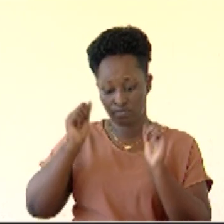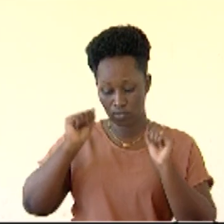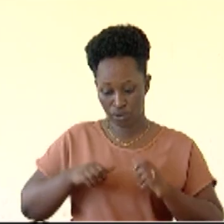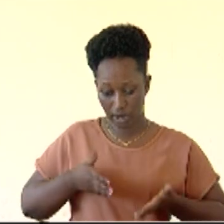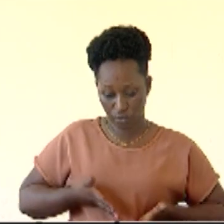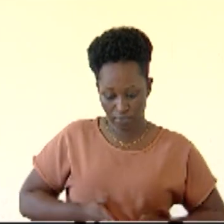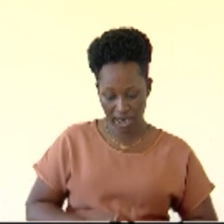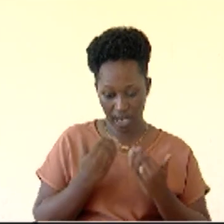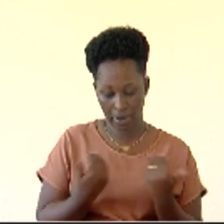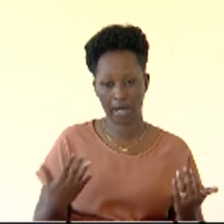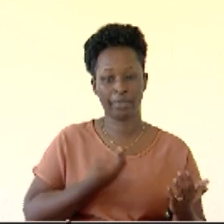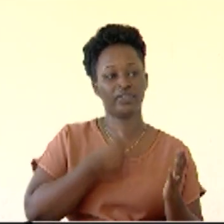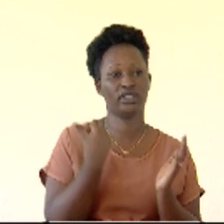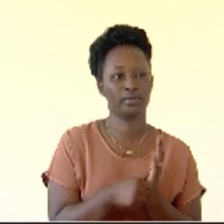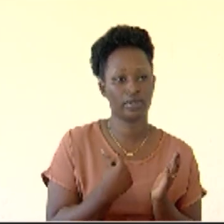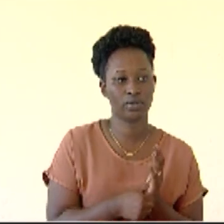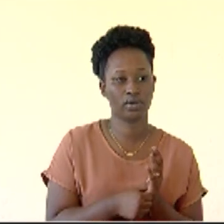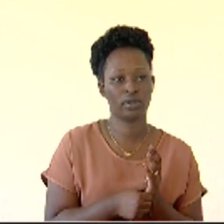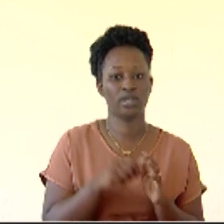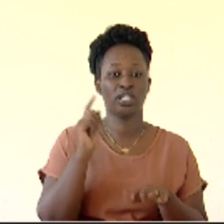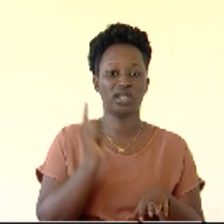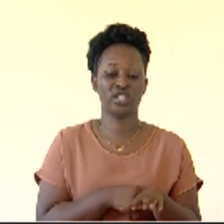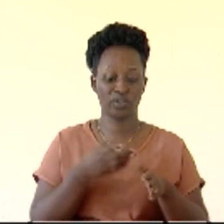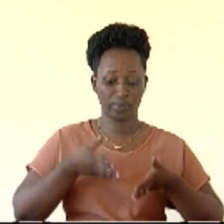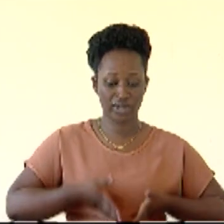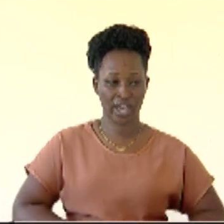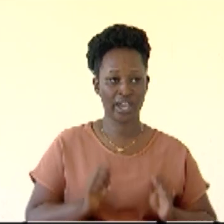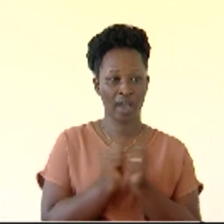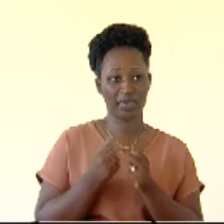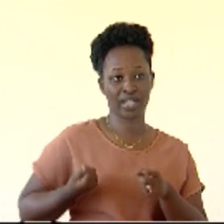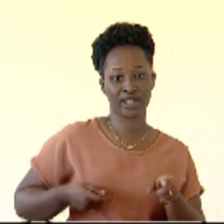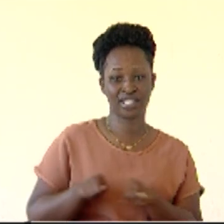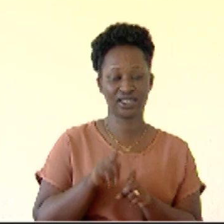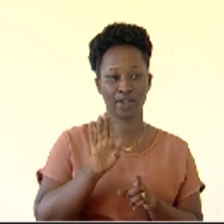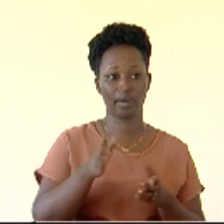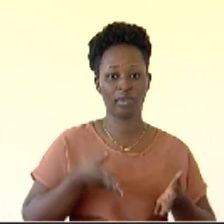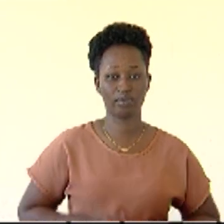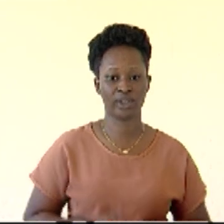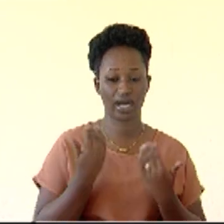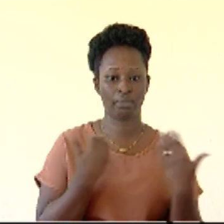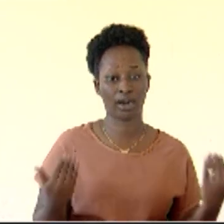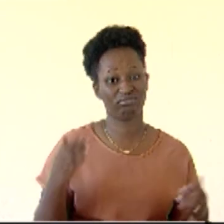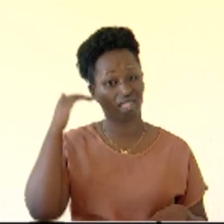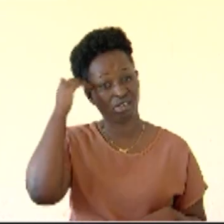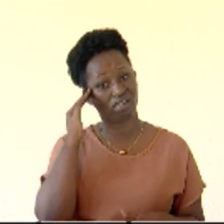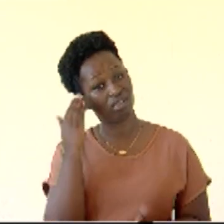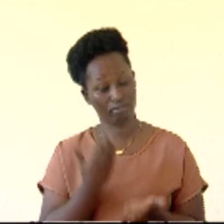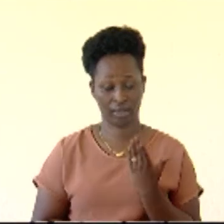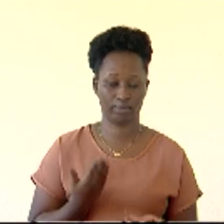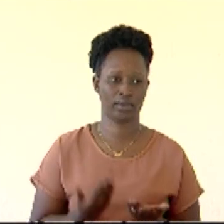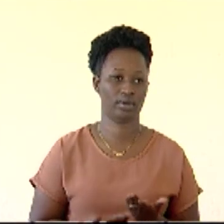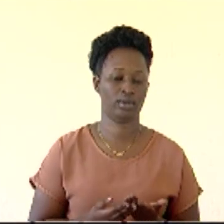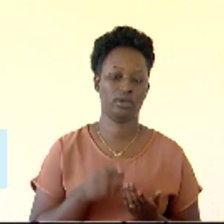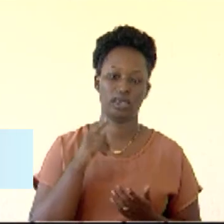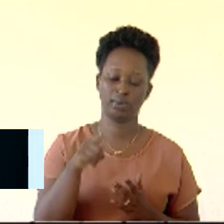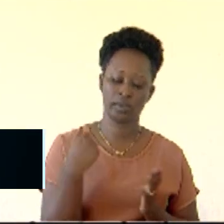kenshi bavuga ngo yubyanye na mushiki wa mubyari bigorye. What does it mean? It means that there is what you call, this one is brings what you call